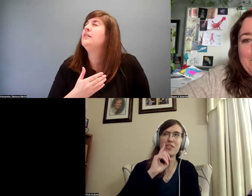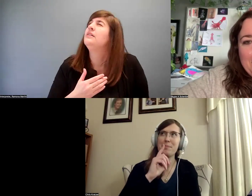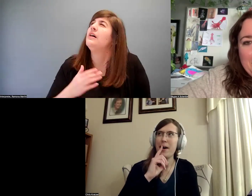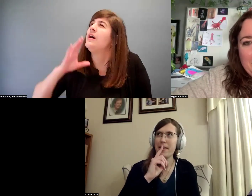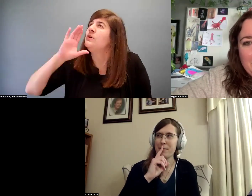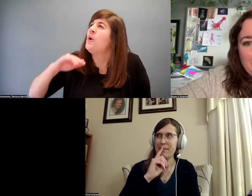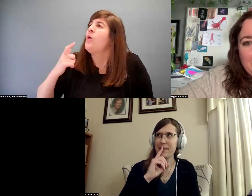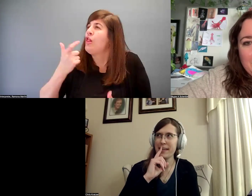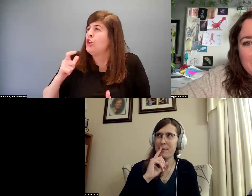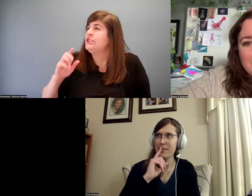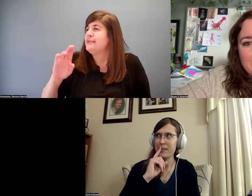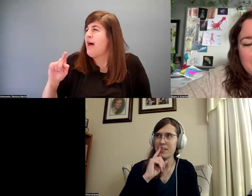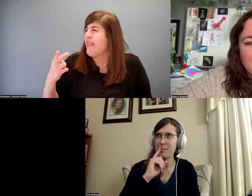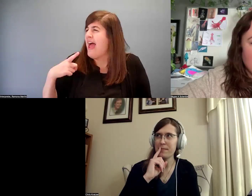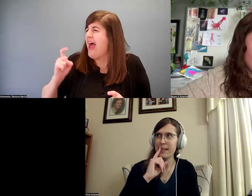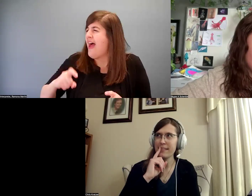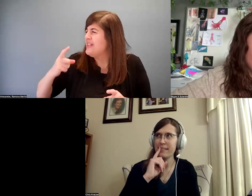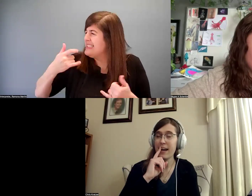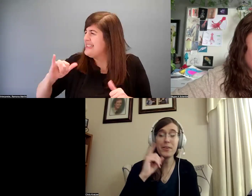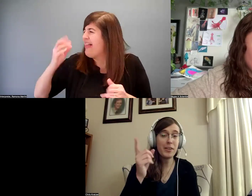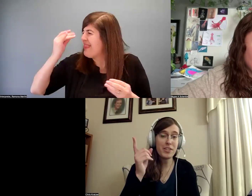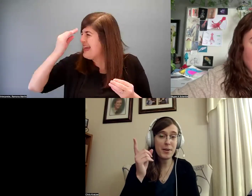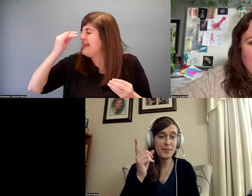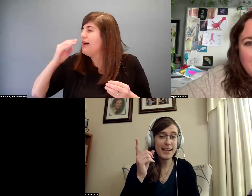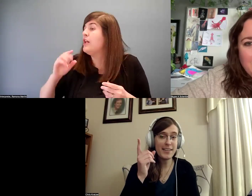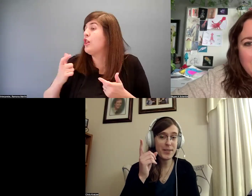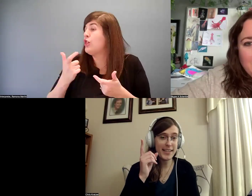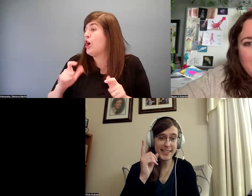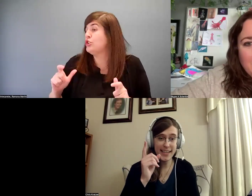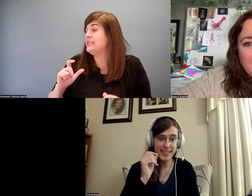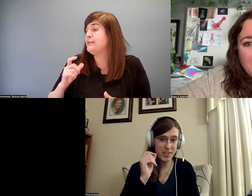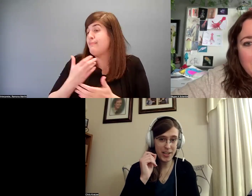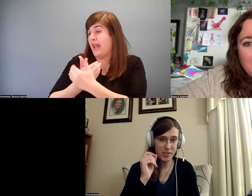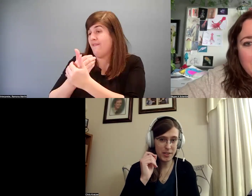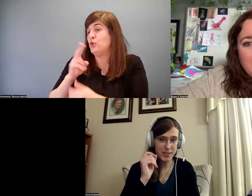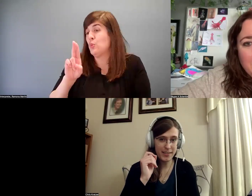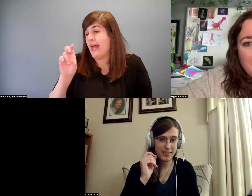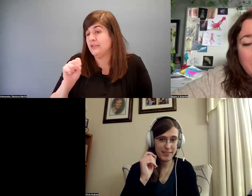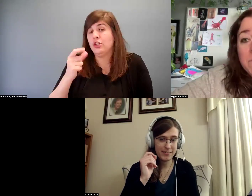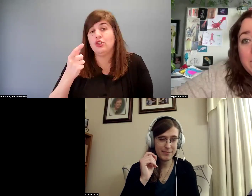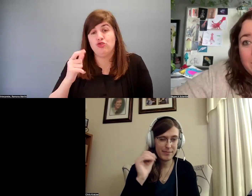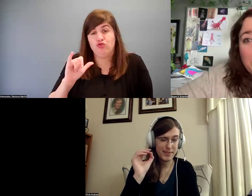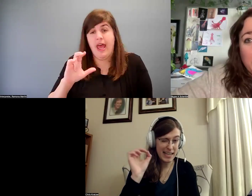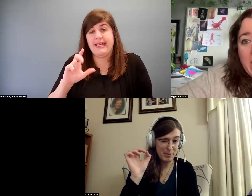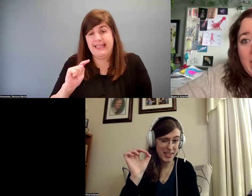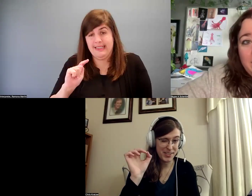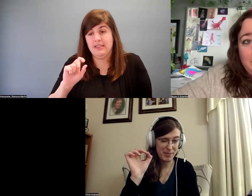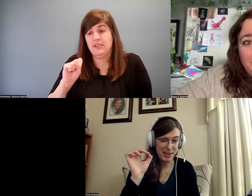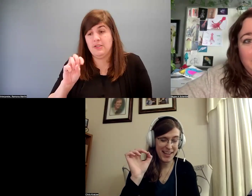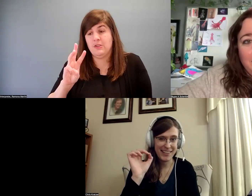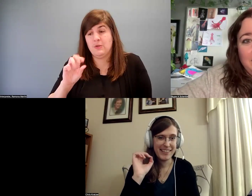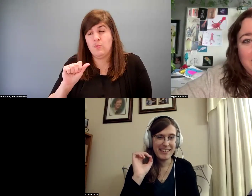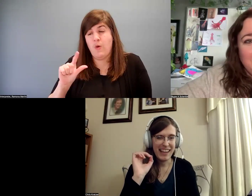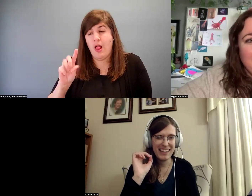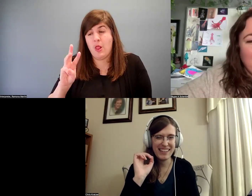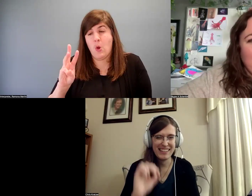the largest moth. I'm gonna have to think about the largest butterfly. I know the largest butterfly in the United States is the giant swallowtail. Okay, 90% good. certain about